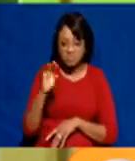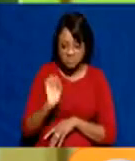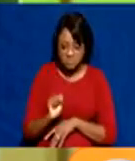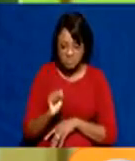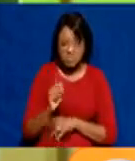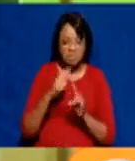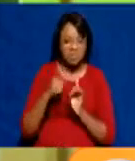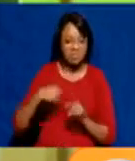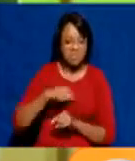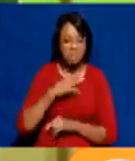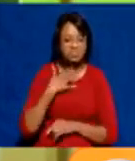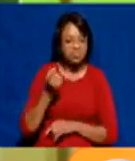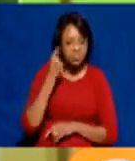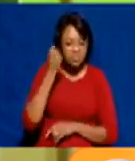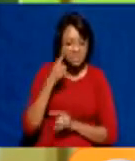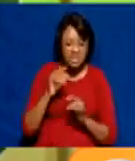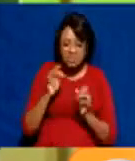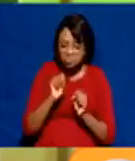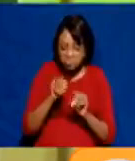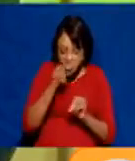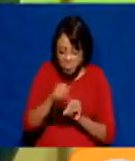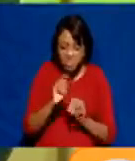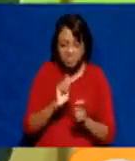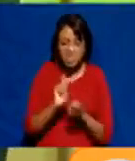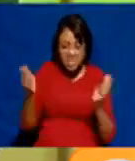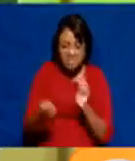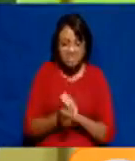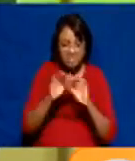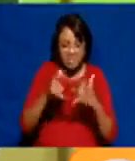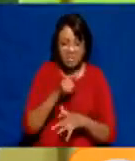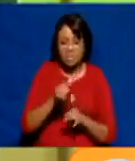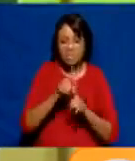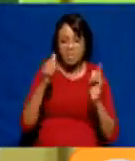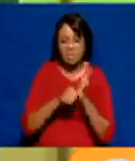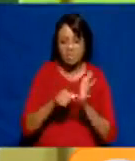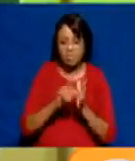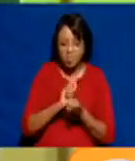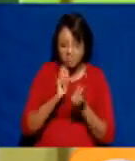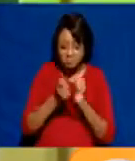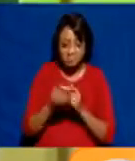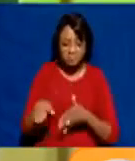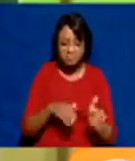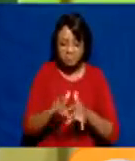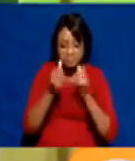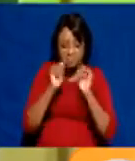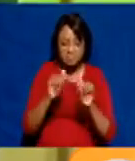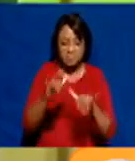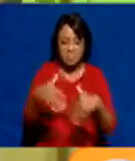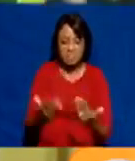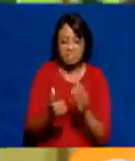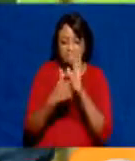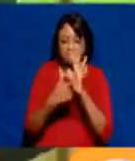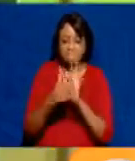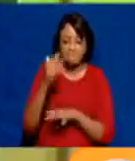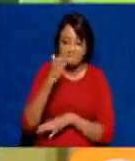and we wanted to understand, how then can we shift this big problem into an opportunity, right? And if you look at the waste sector currently, a